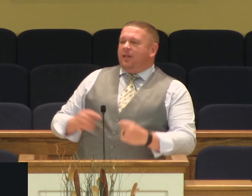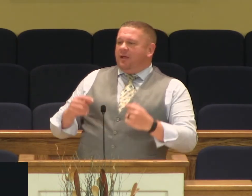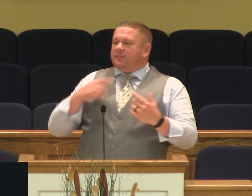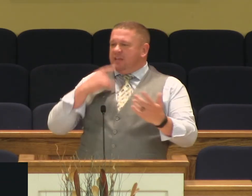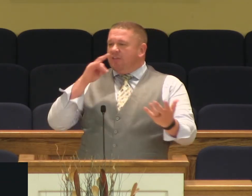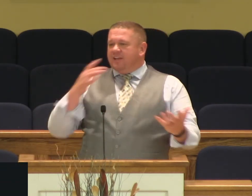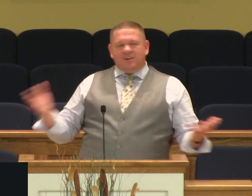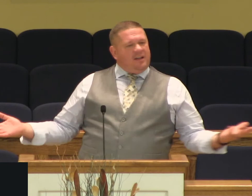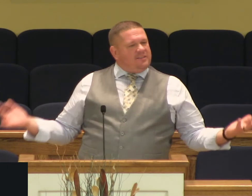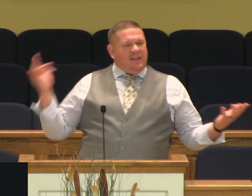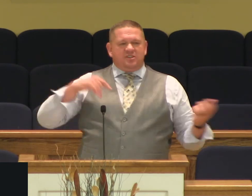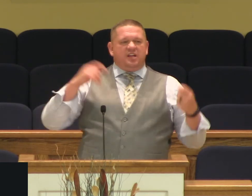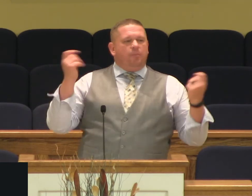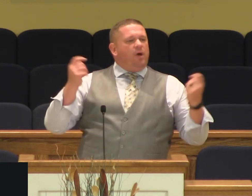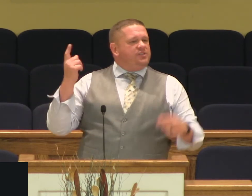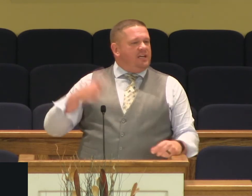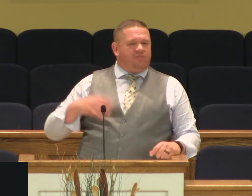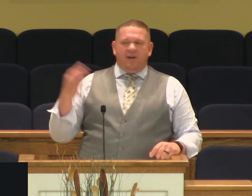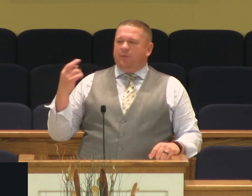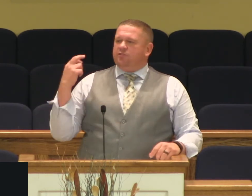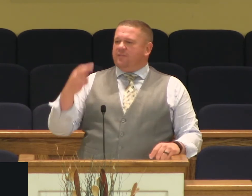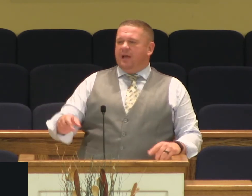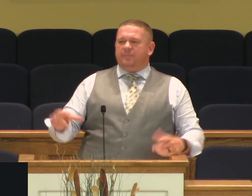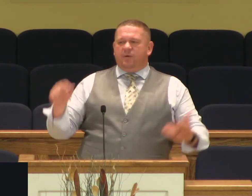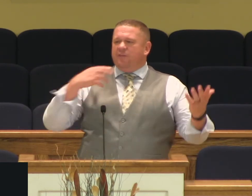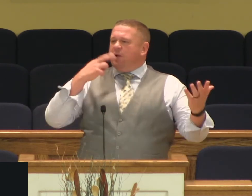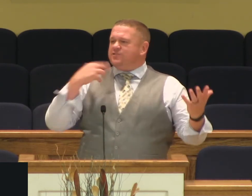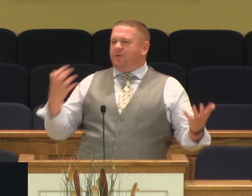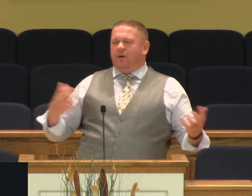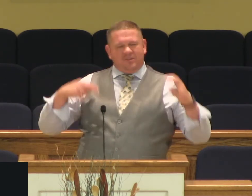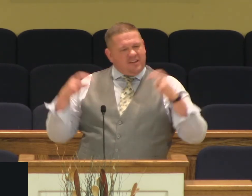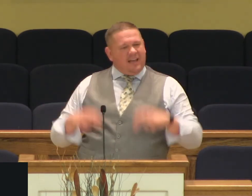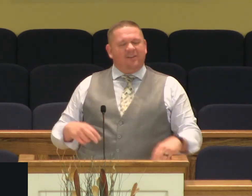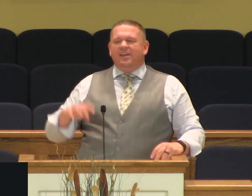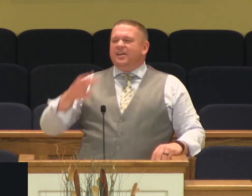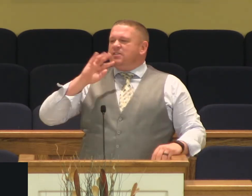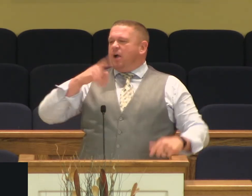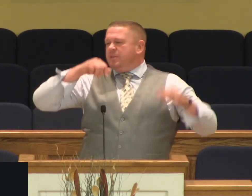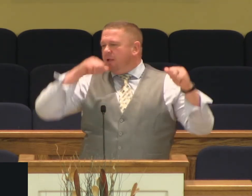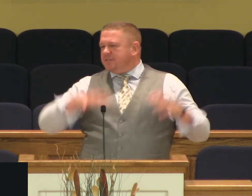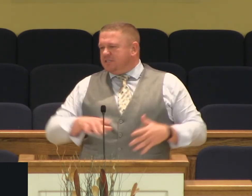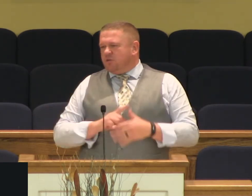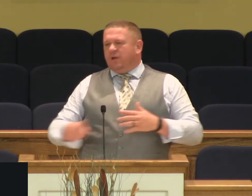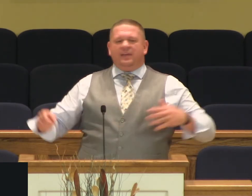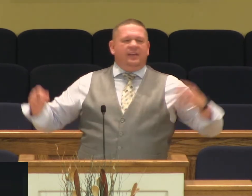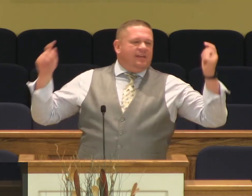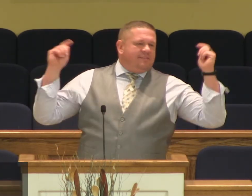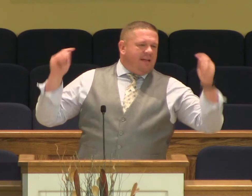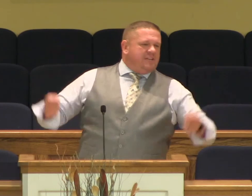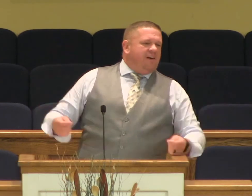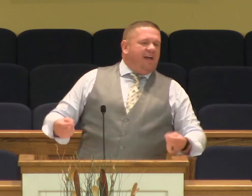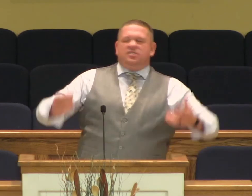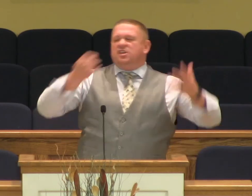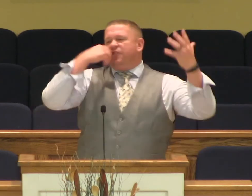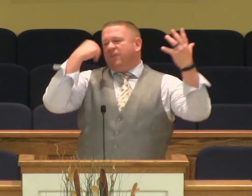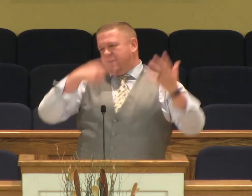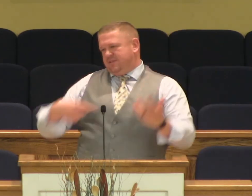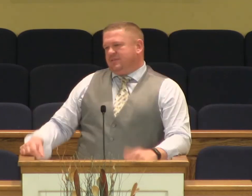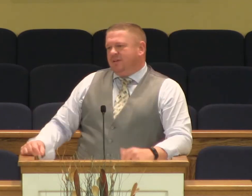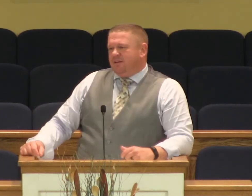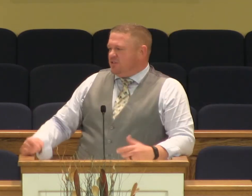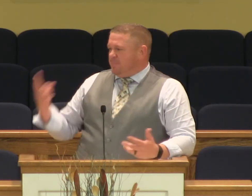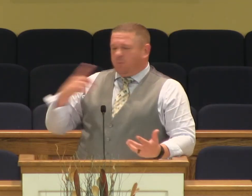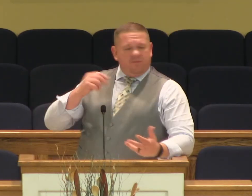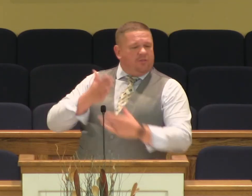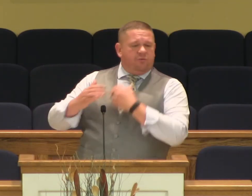camp, I'll tell the kids, all right, today's our celebration day. It's Friday. We're traveling back. Pick whatever restaurant we're going to sit down, talk about the blessings of the week, testify, and stuff our